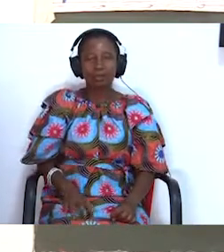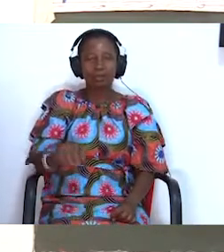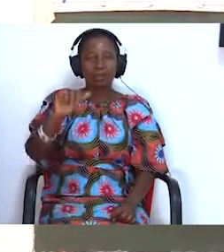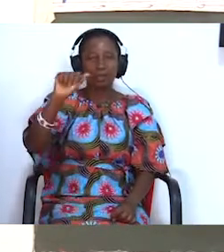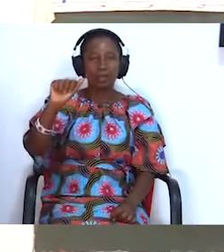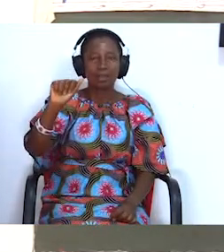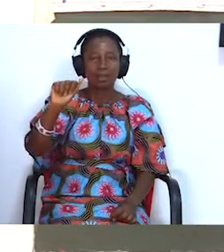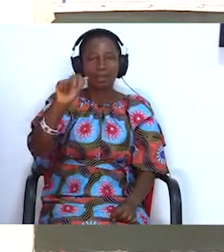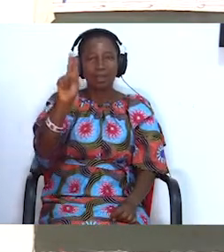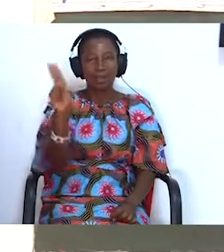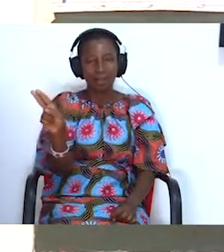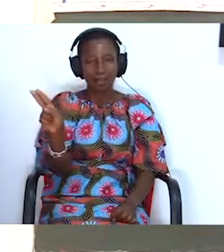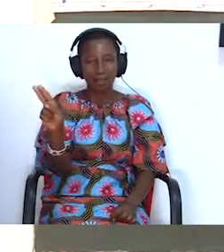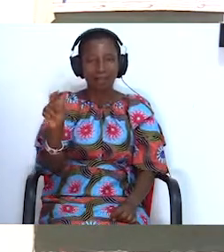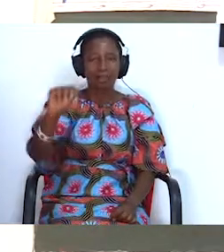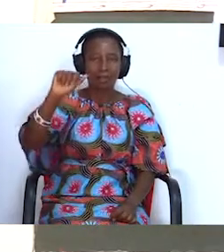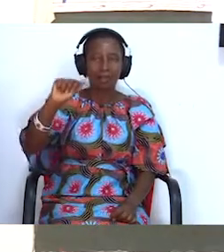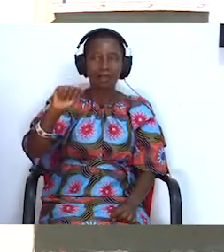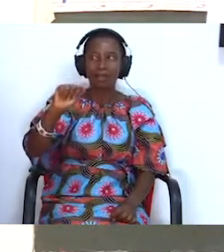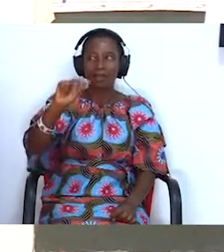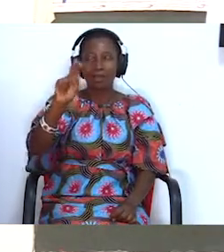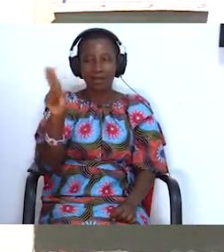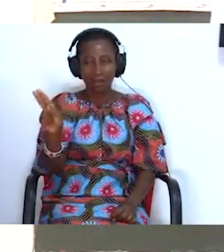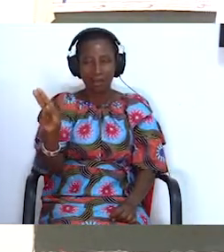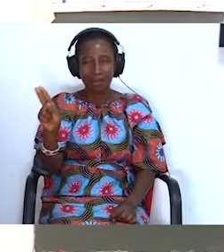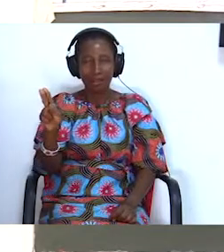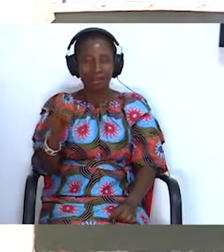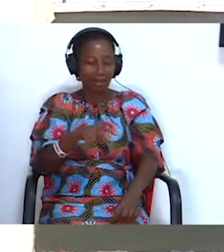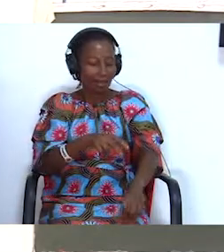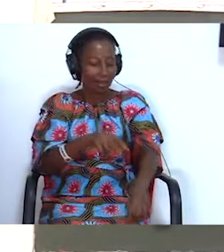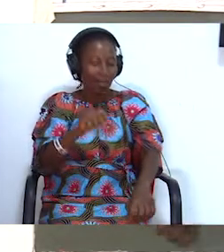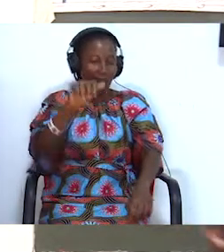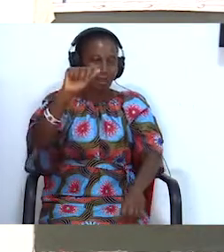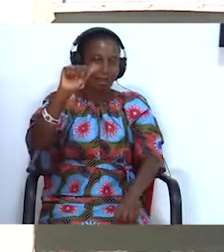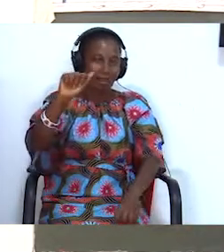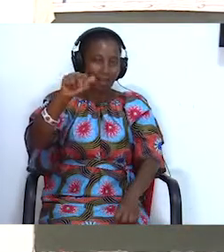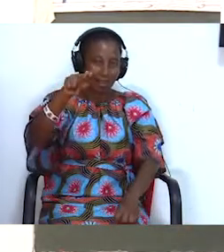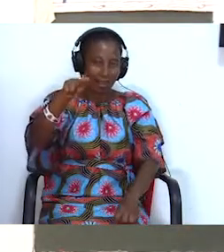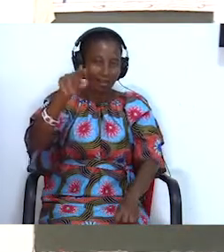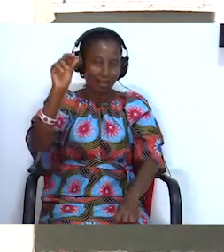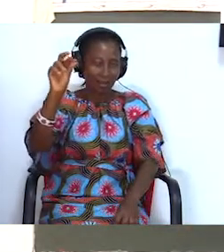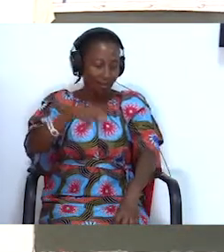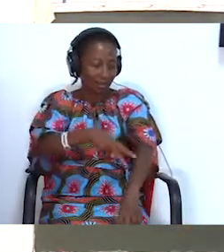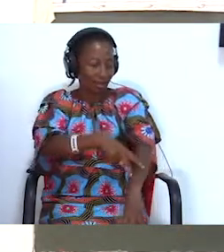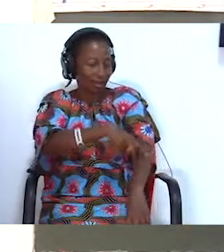hands on my arm, they're causing me alarm. One more time.